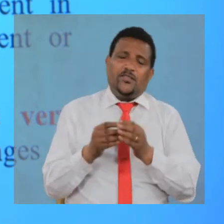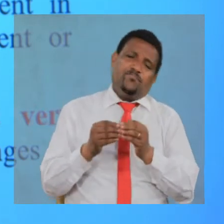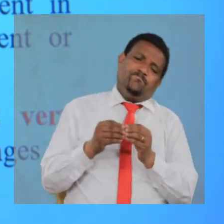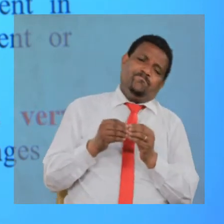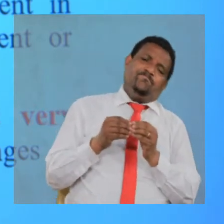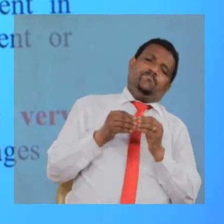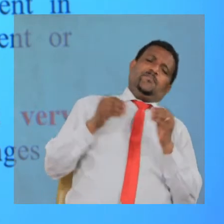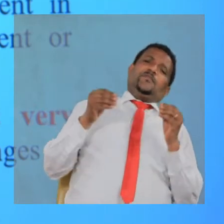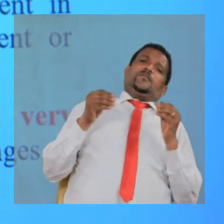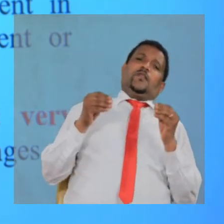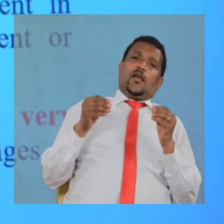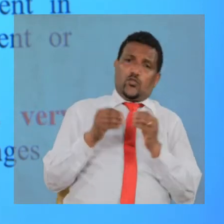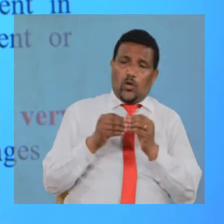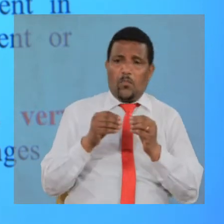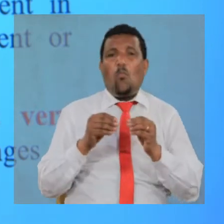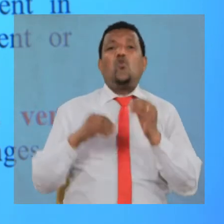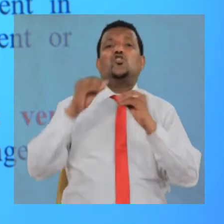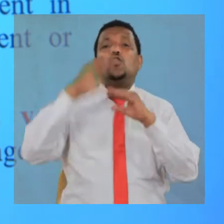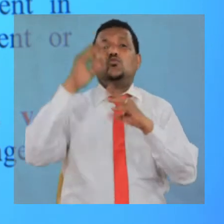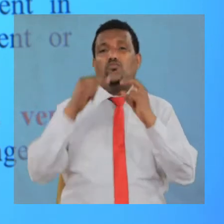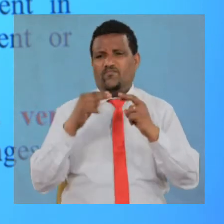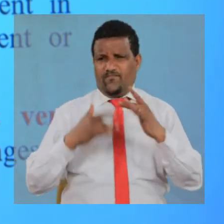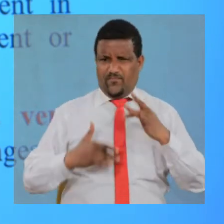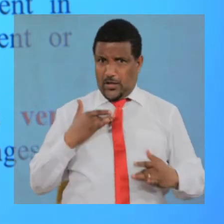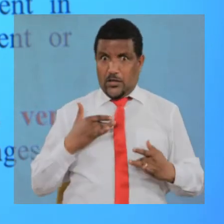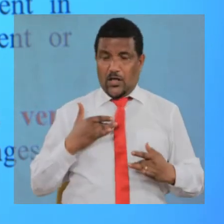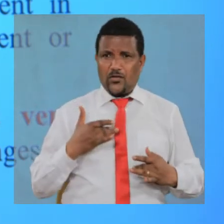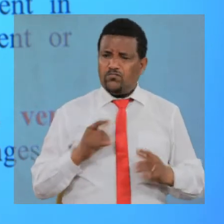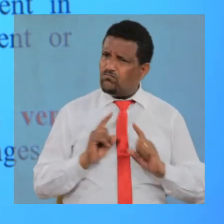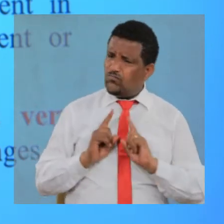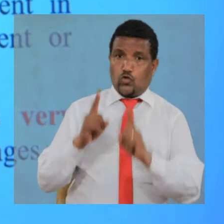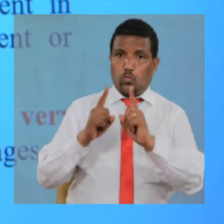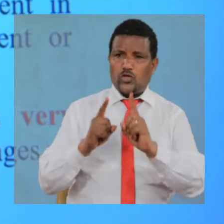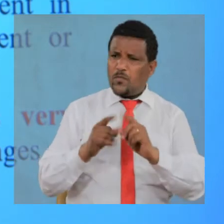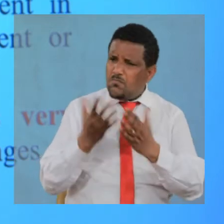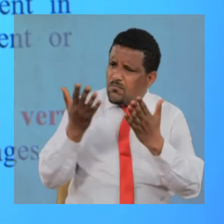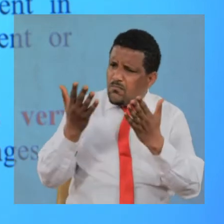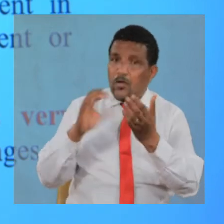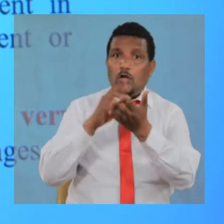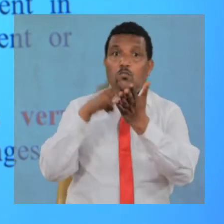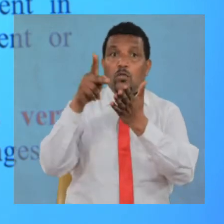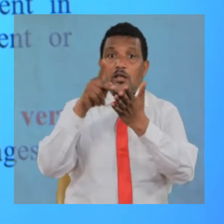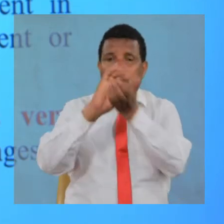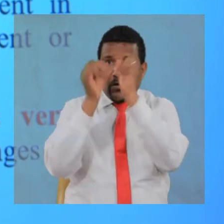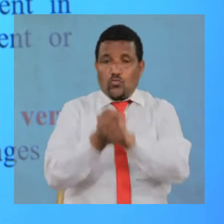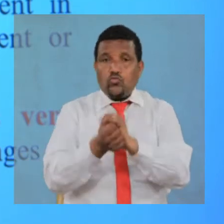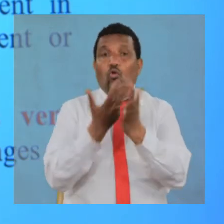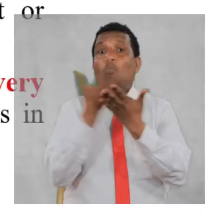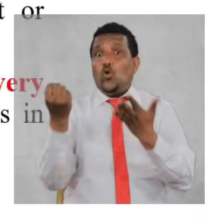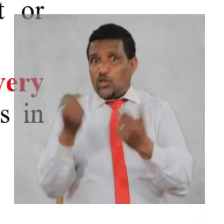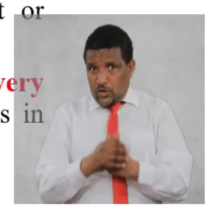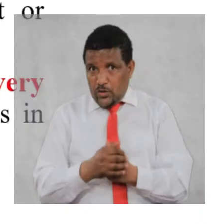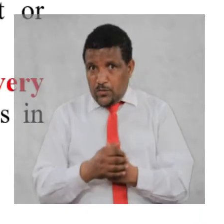elastic, indicating that he is very sensitive, very responsive to changes in price of a commodity.